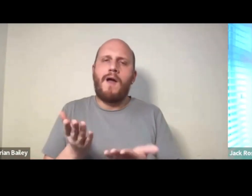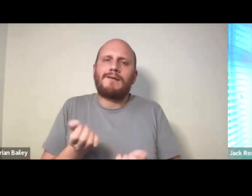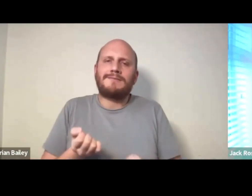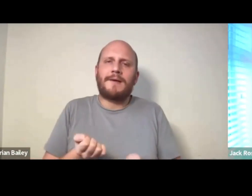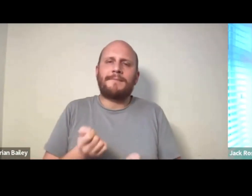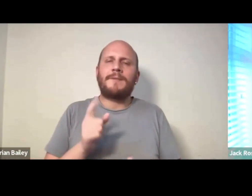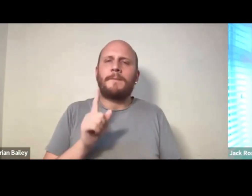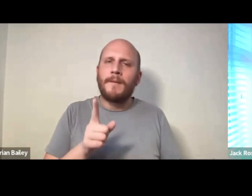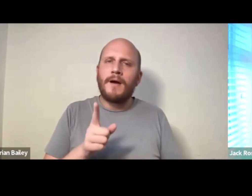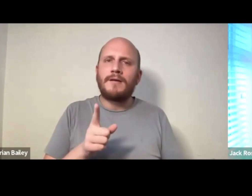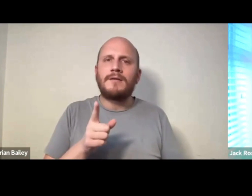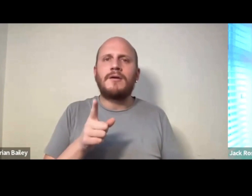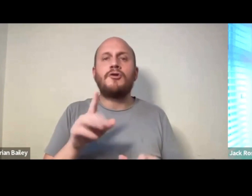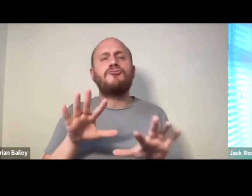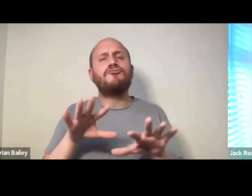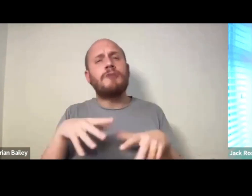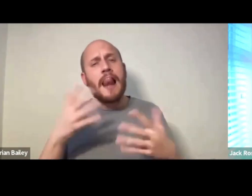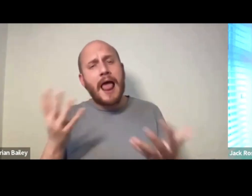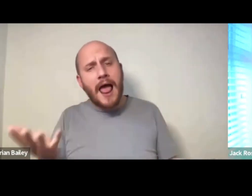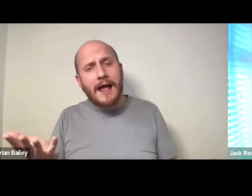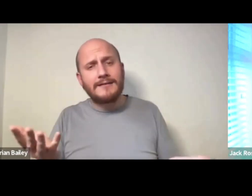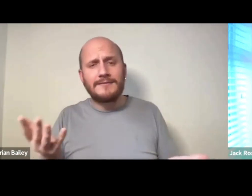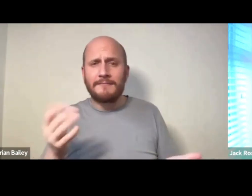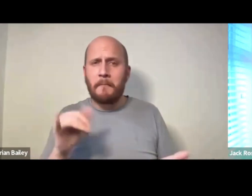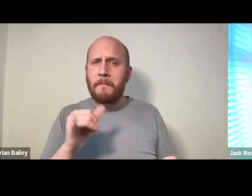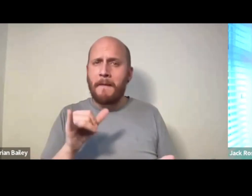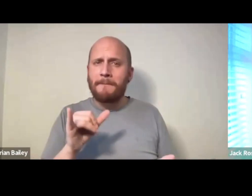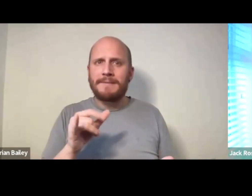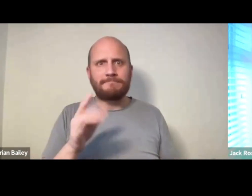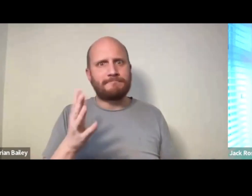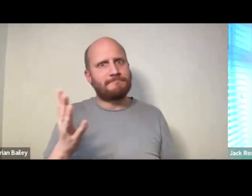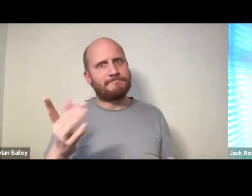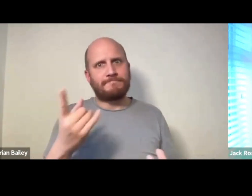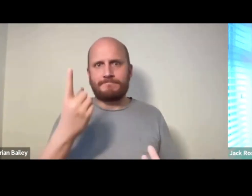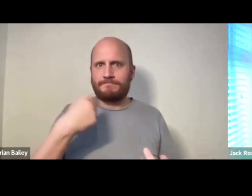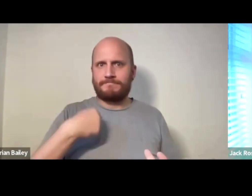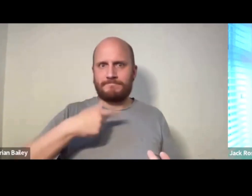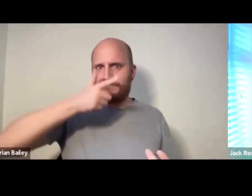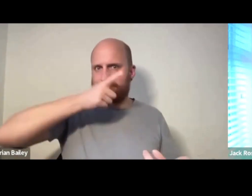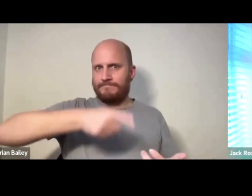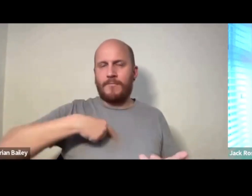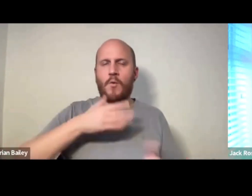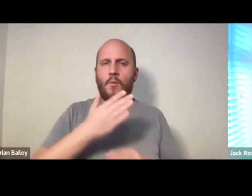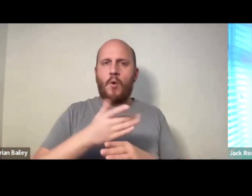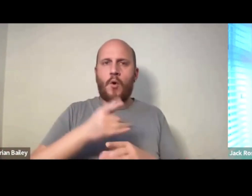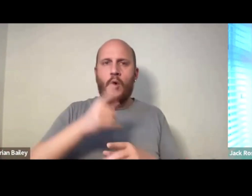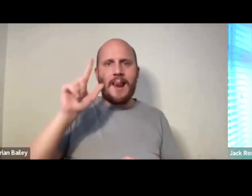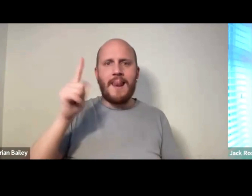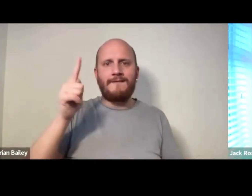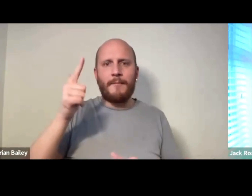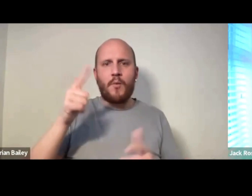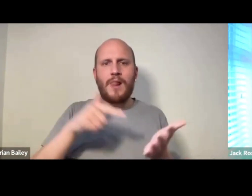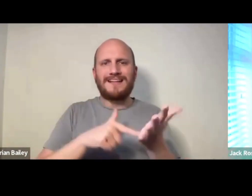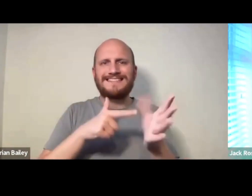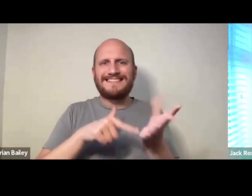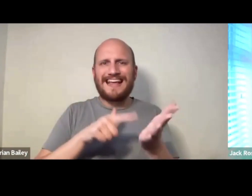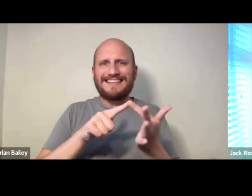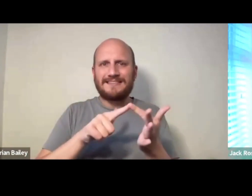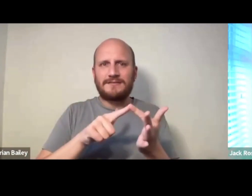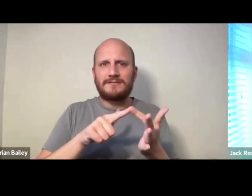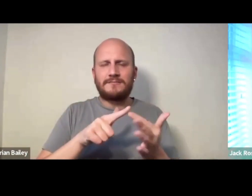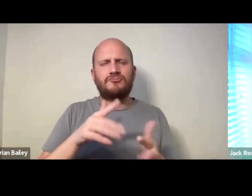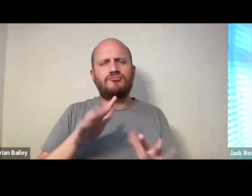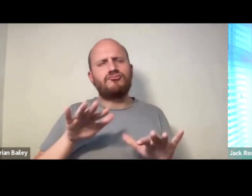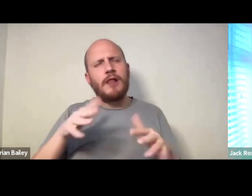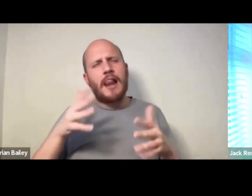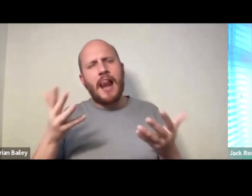In a really relaxed, I had the luxury of working in Tate Liverpool a few years ago, a really relaxed kind